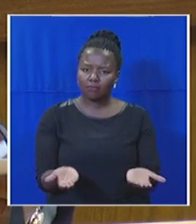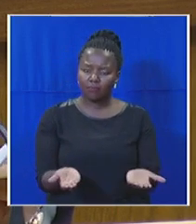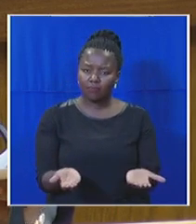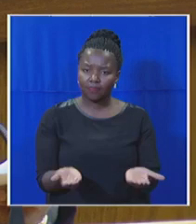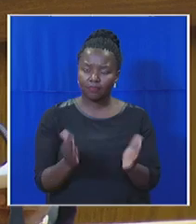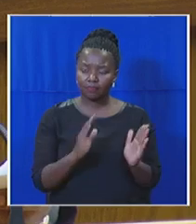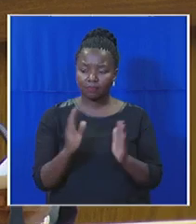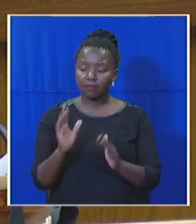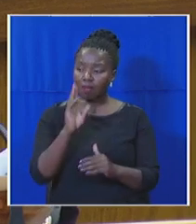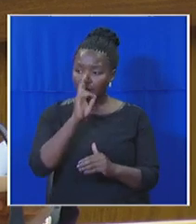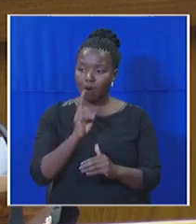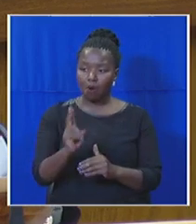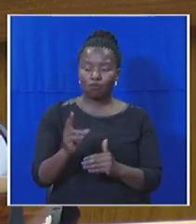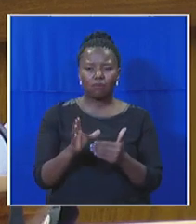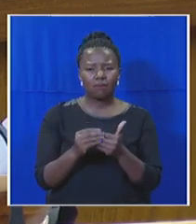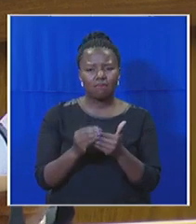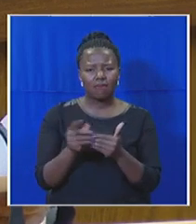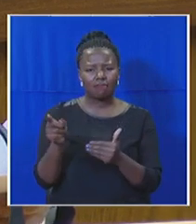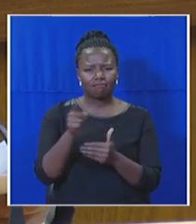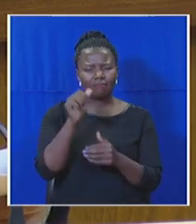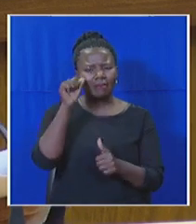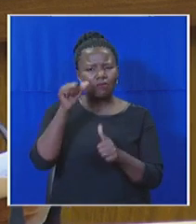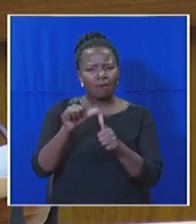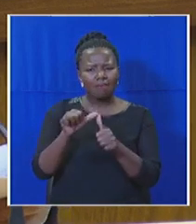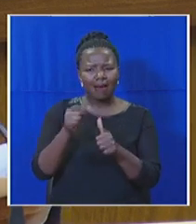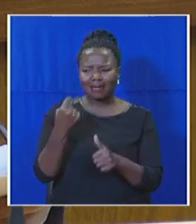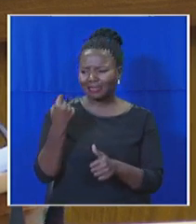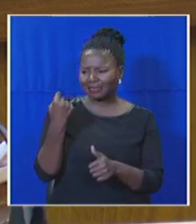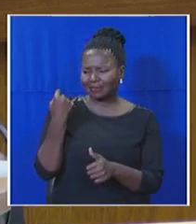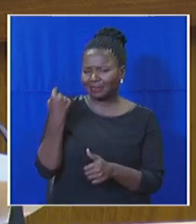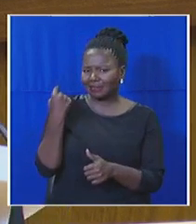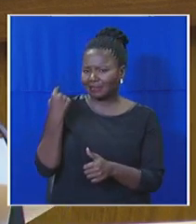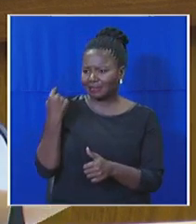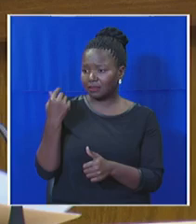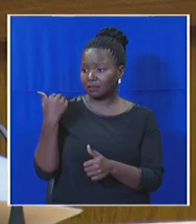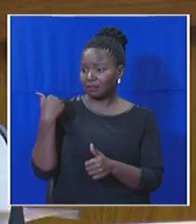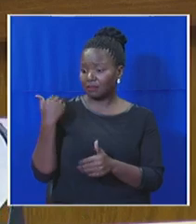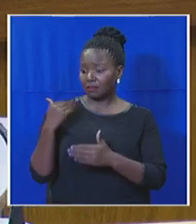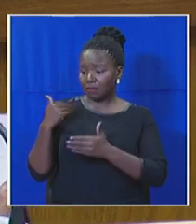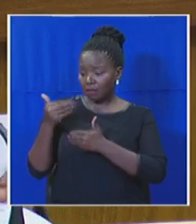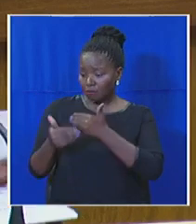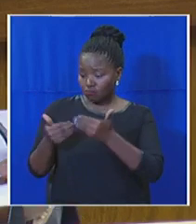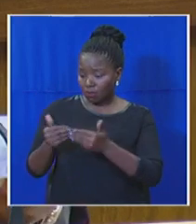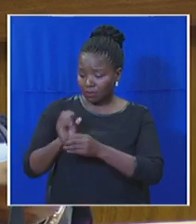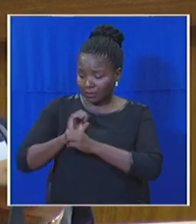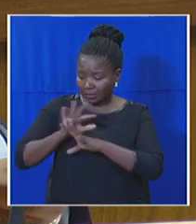Honorable members will recall that when these processes were